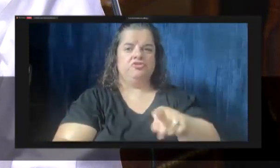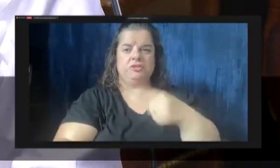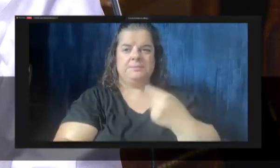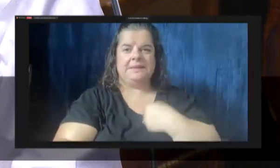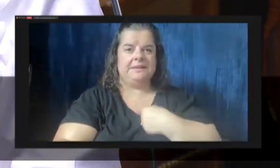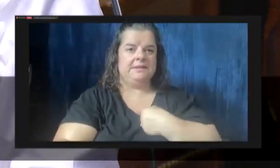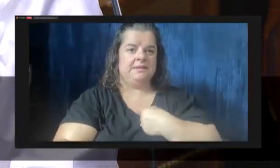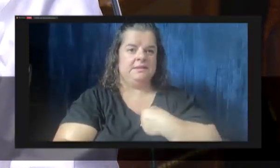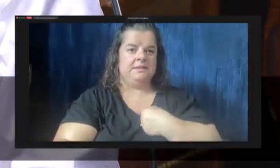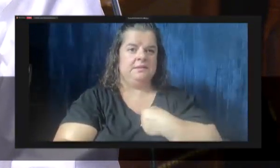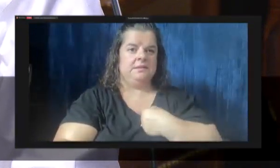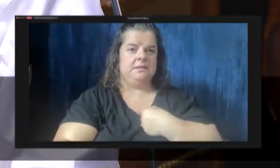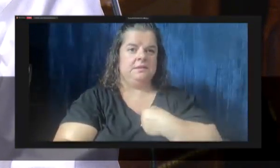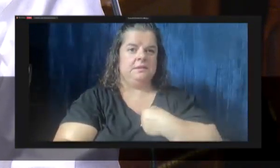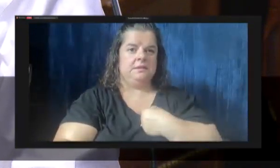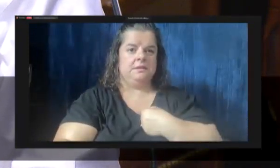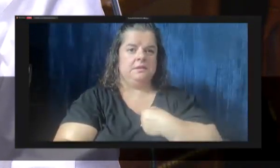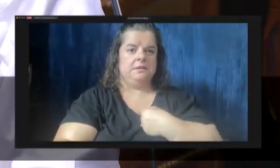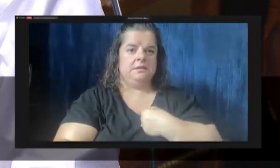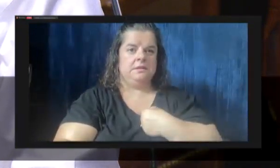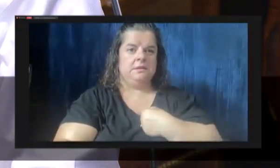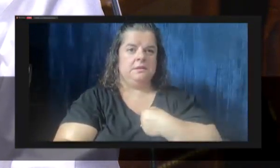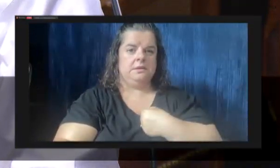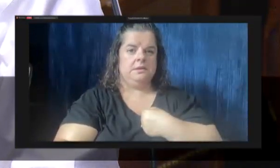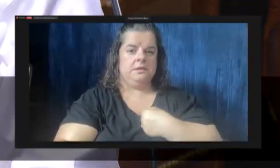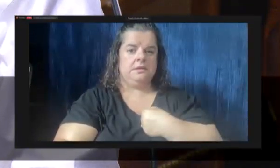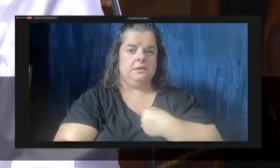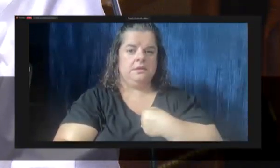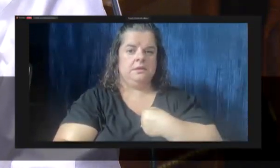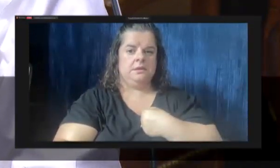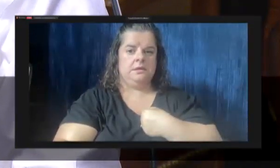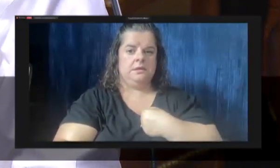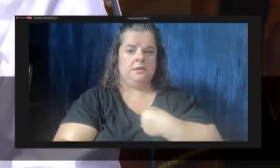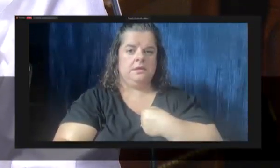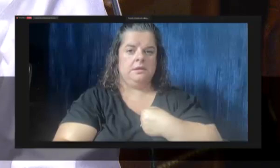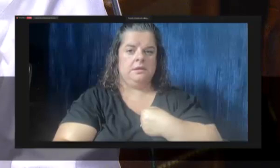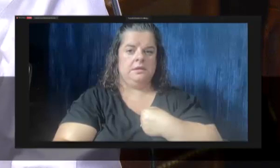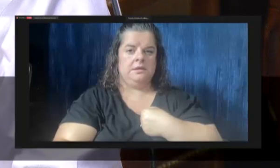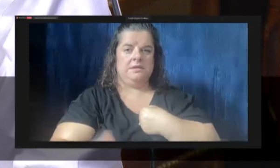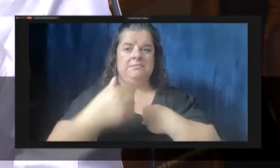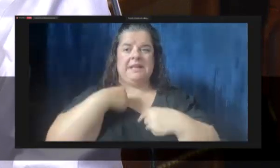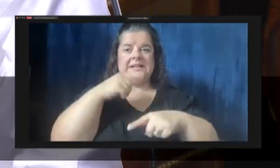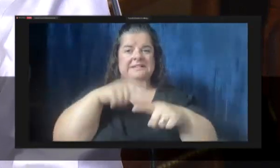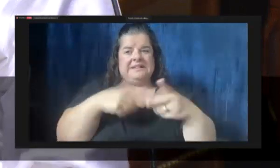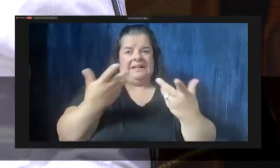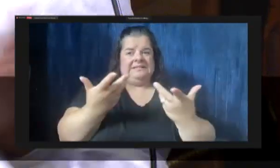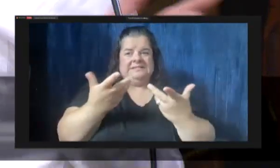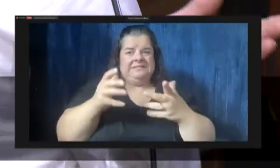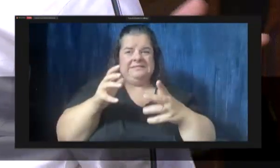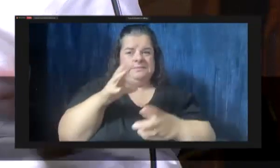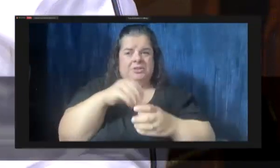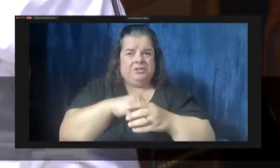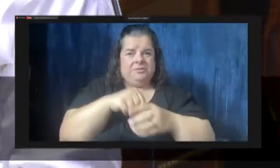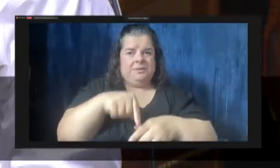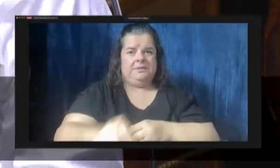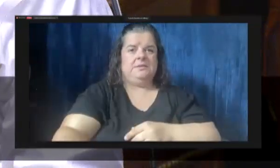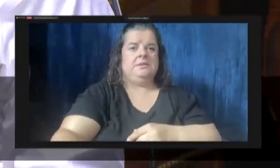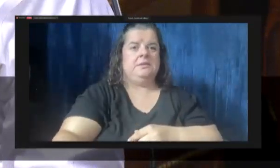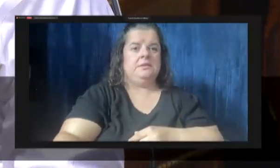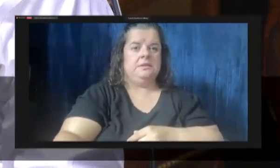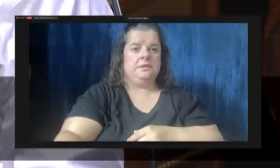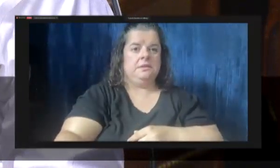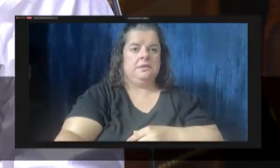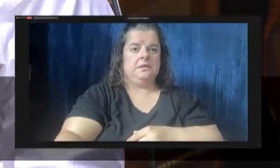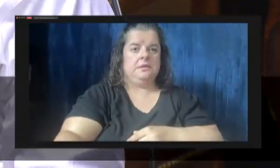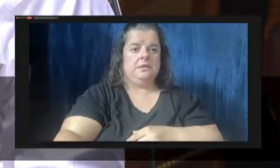that's just my constitution and my makeup. I am not able to do this. But I will take opportunity when the time